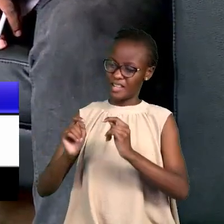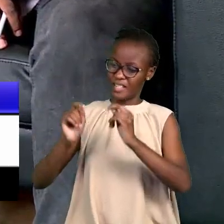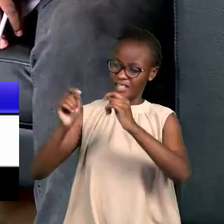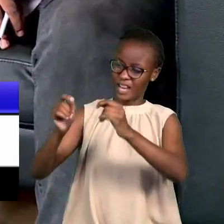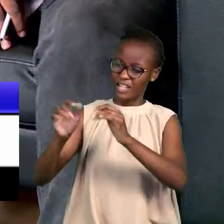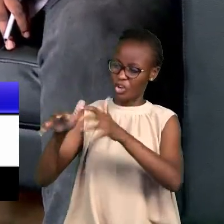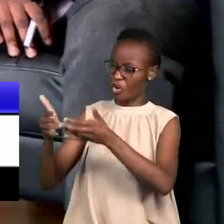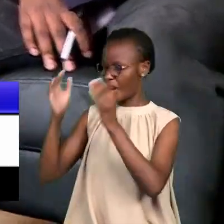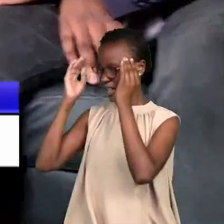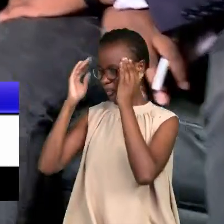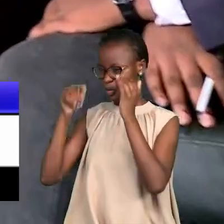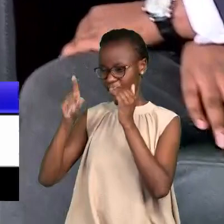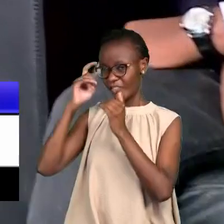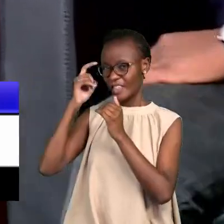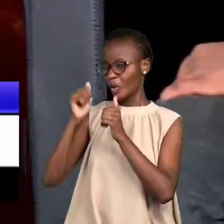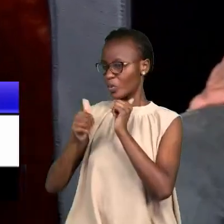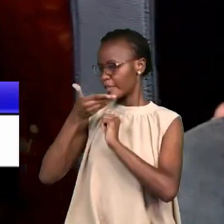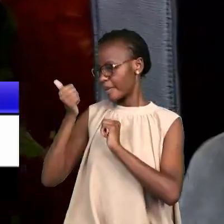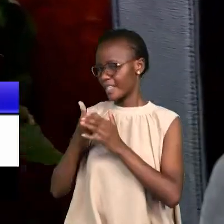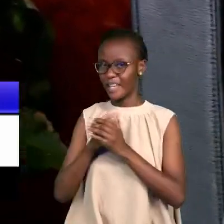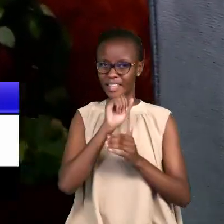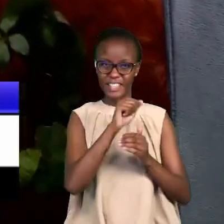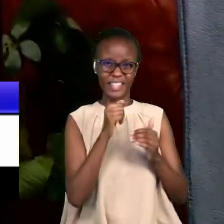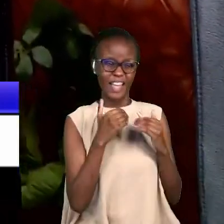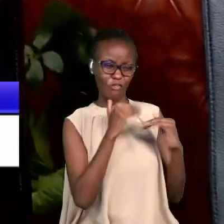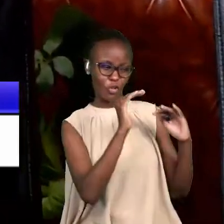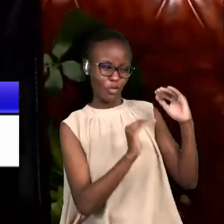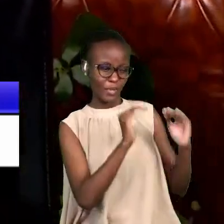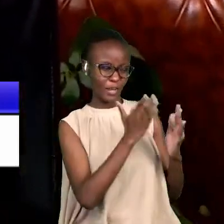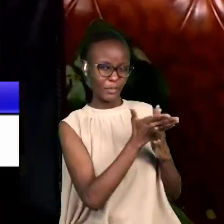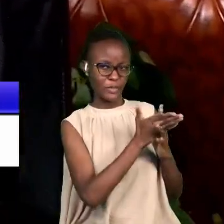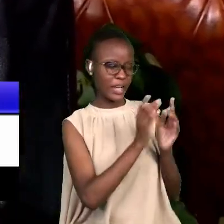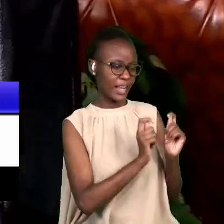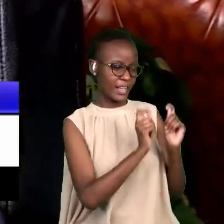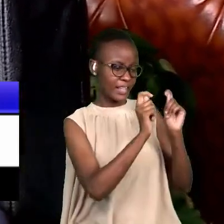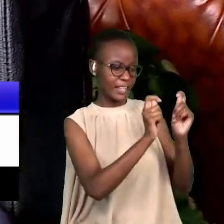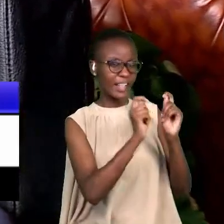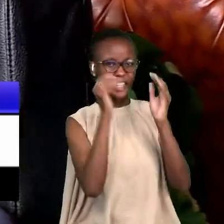in with this. There's a debate between talent, but I think also both talent and academics